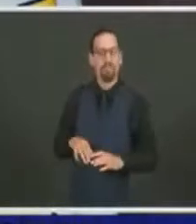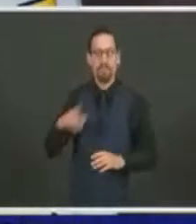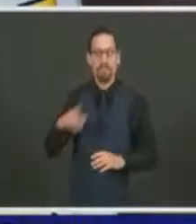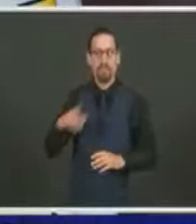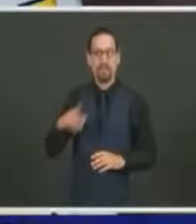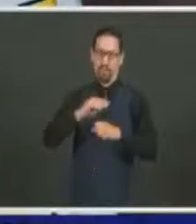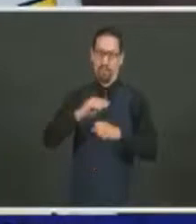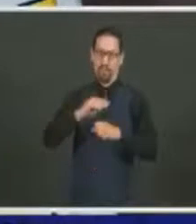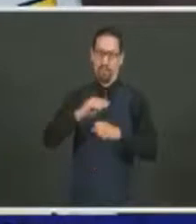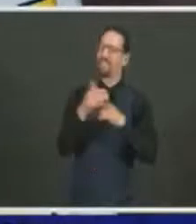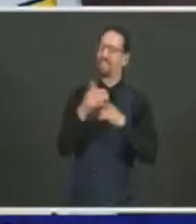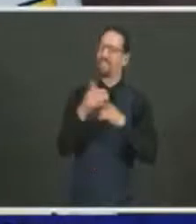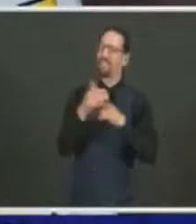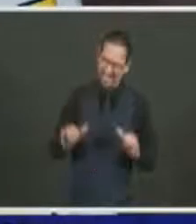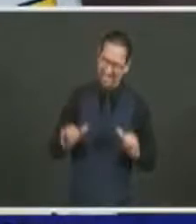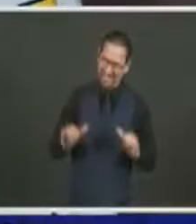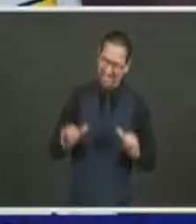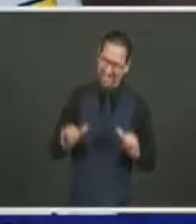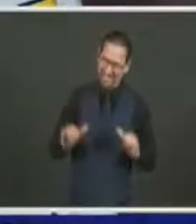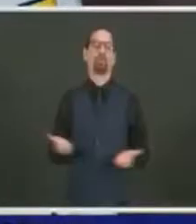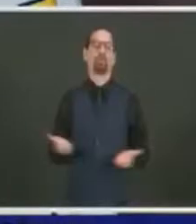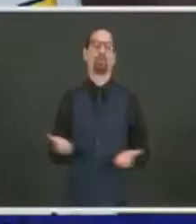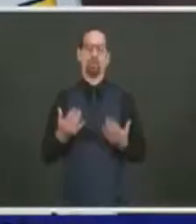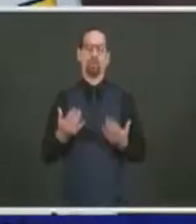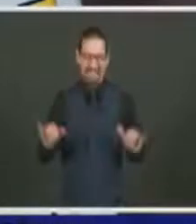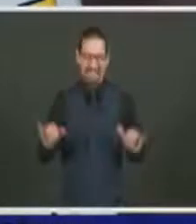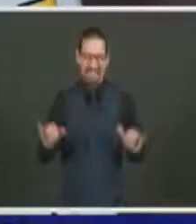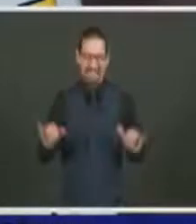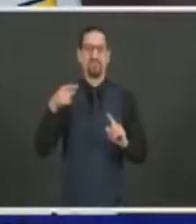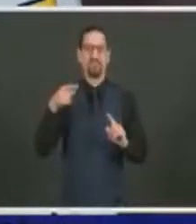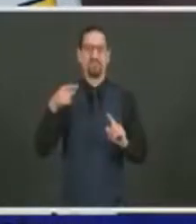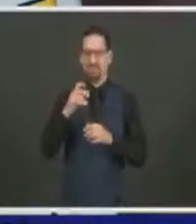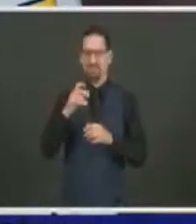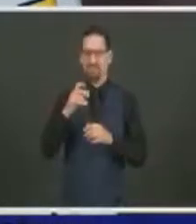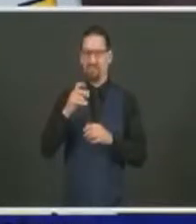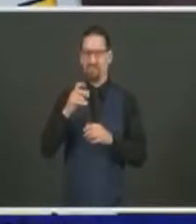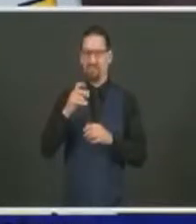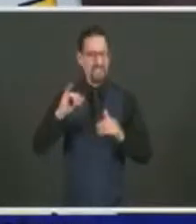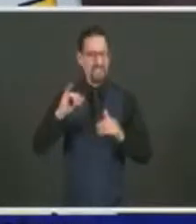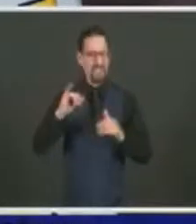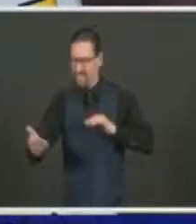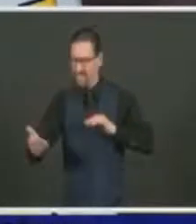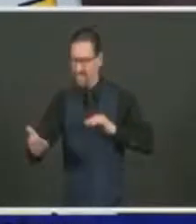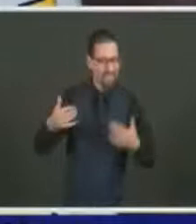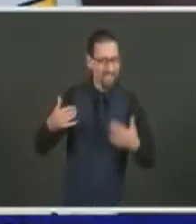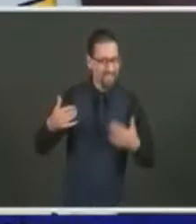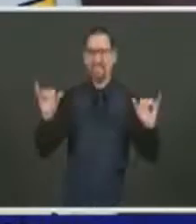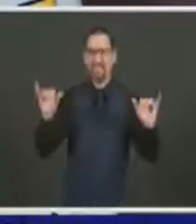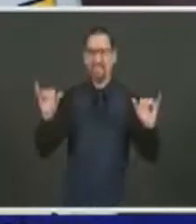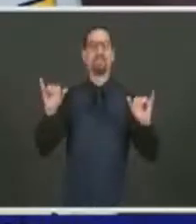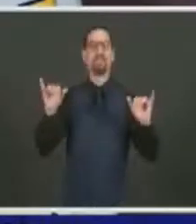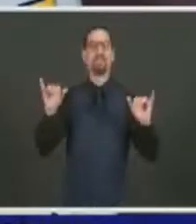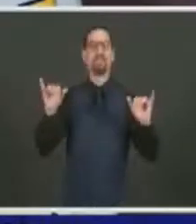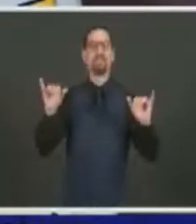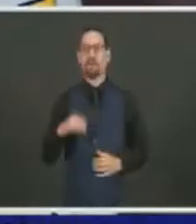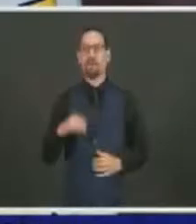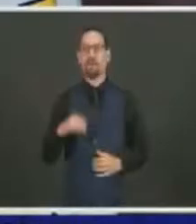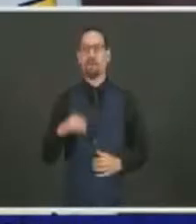is still deadly, and if you don't follow the rules, we will get into trouble.